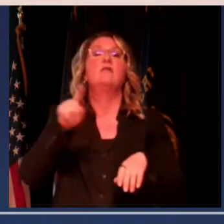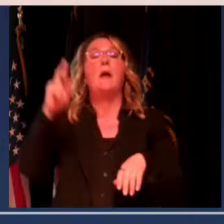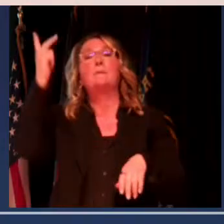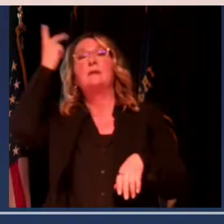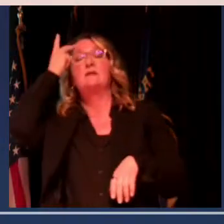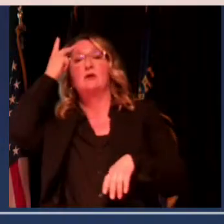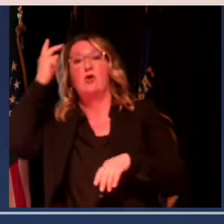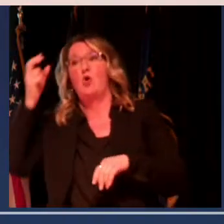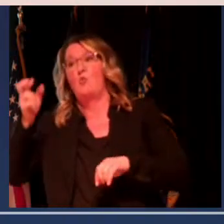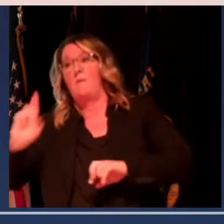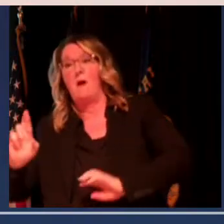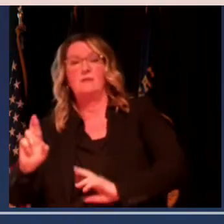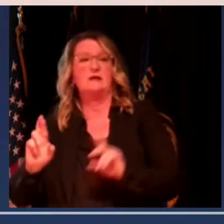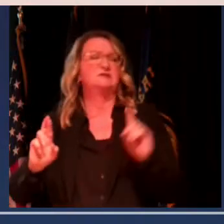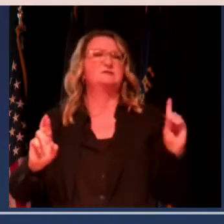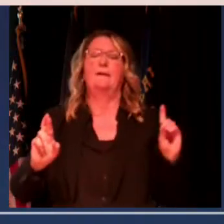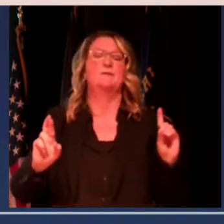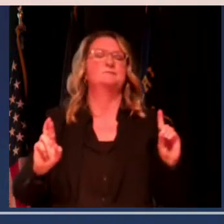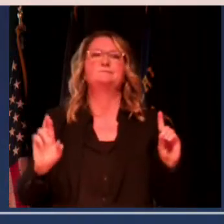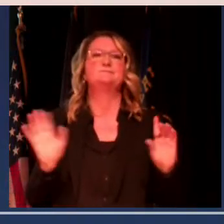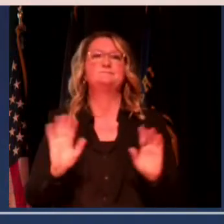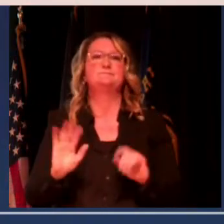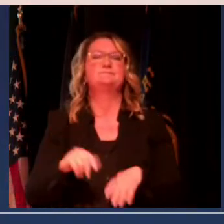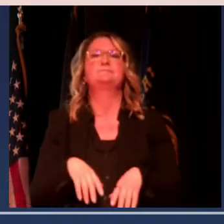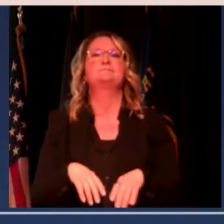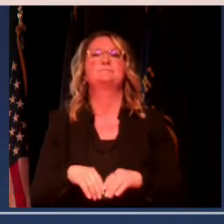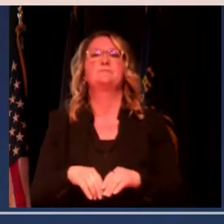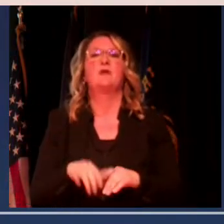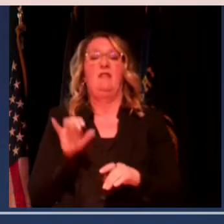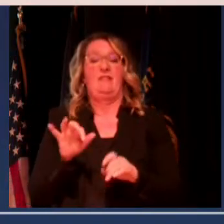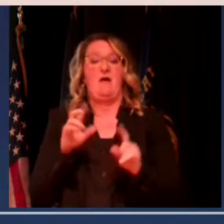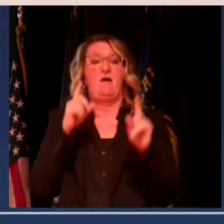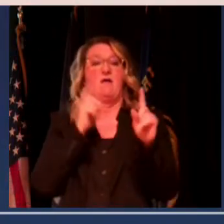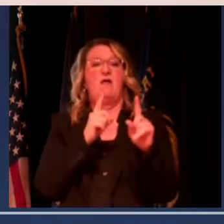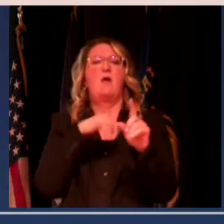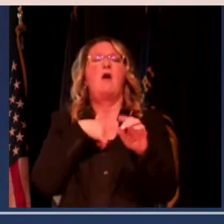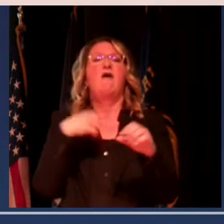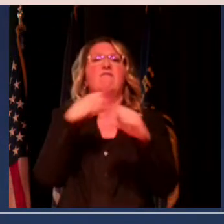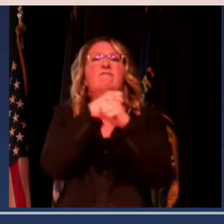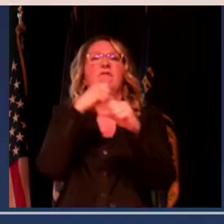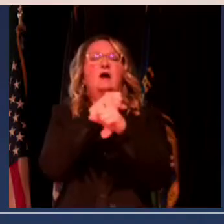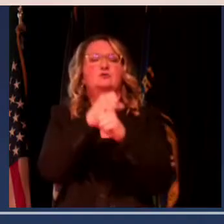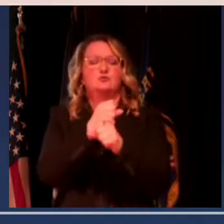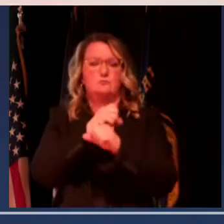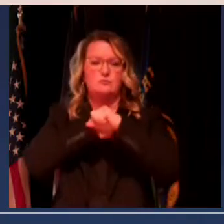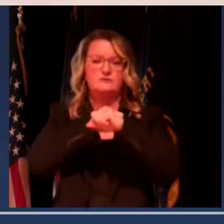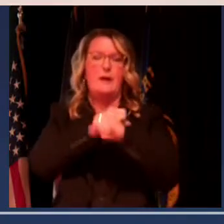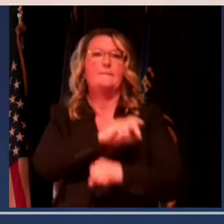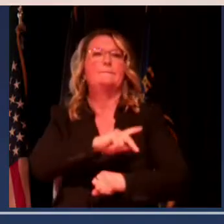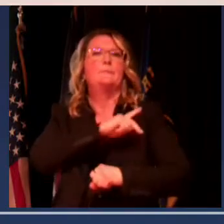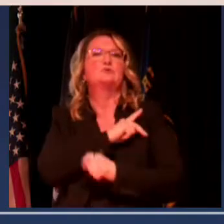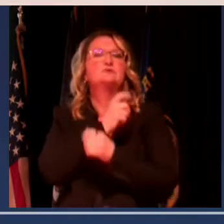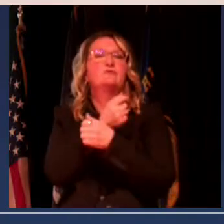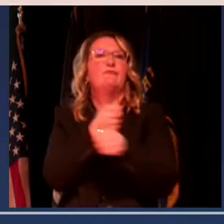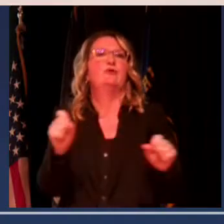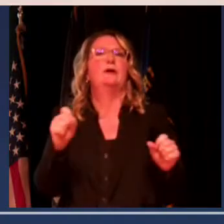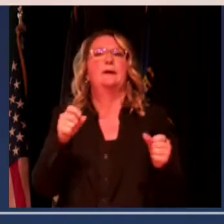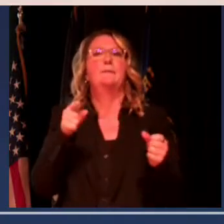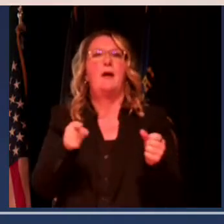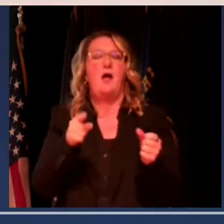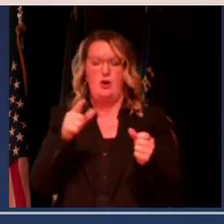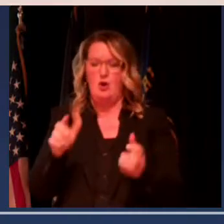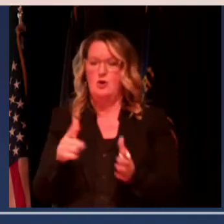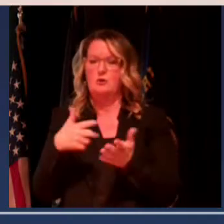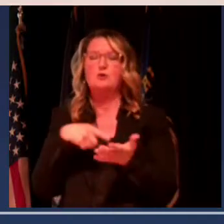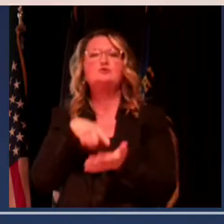battle over Republican and Democratic ideals. It is a fight to protect personal liberty, ensure the full due process of law for